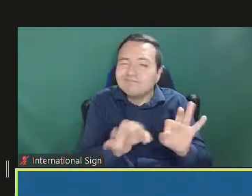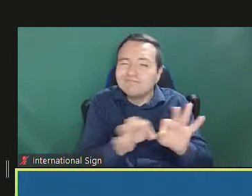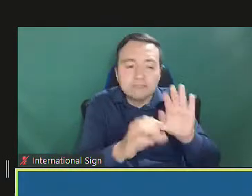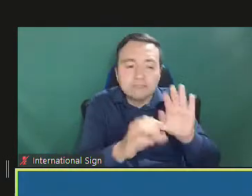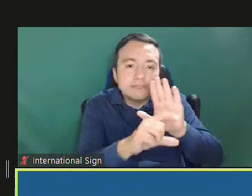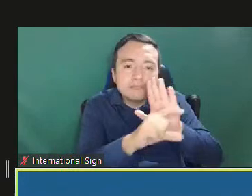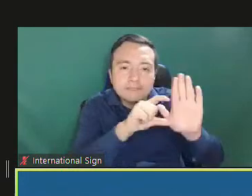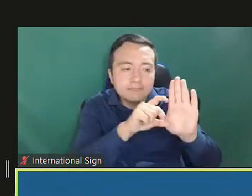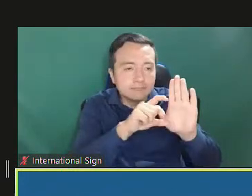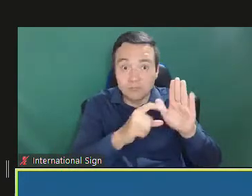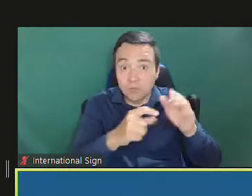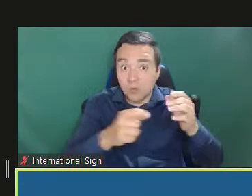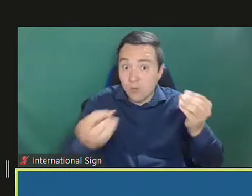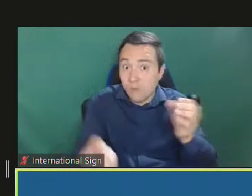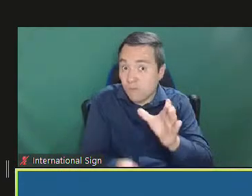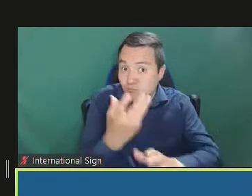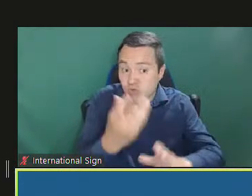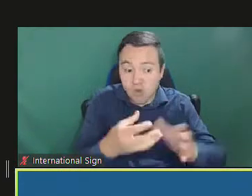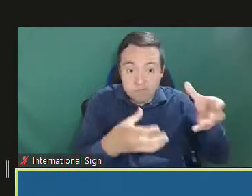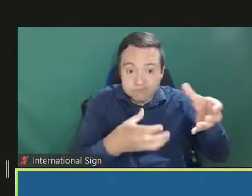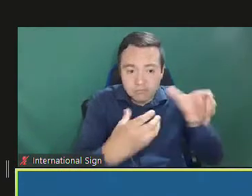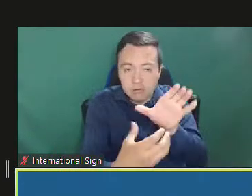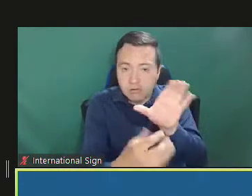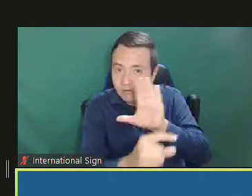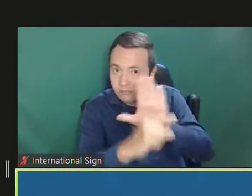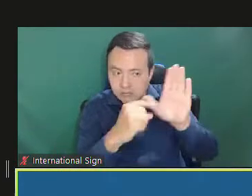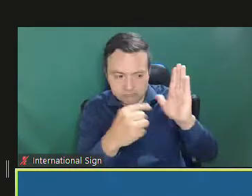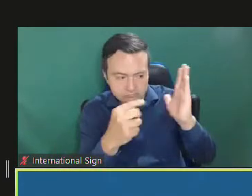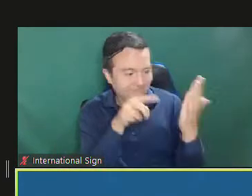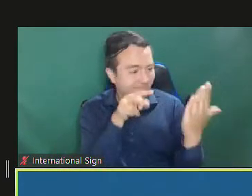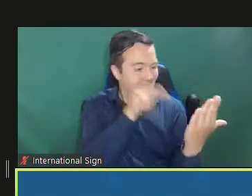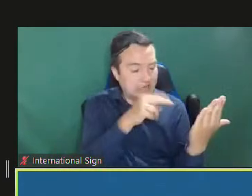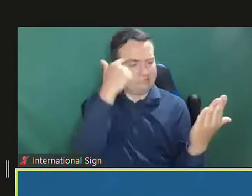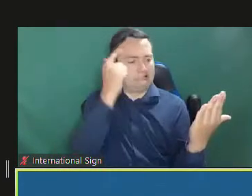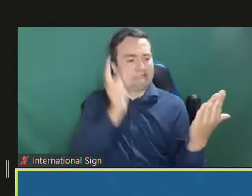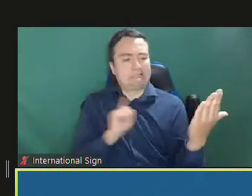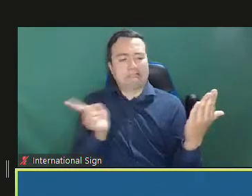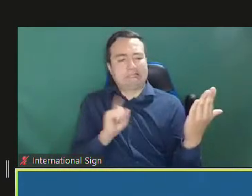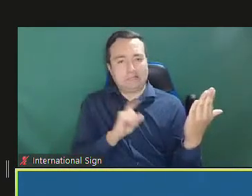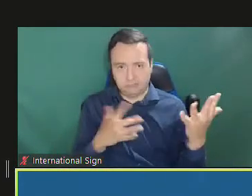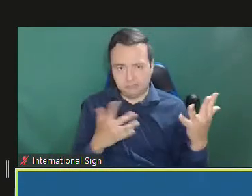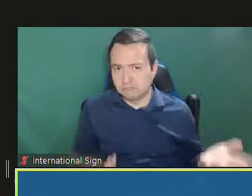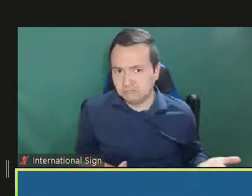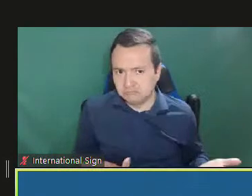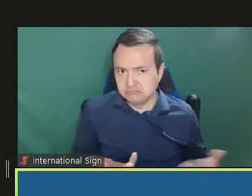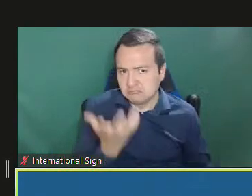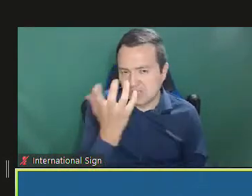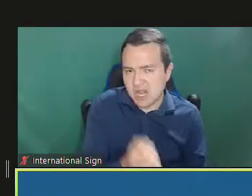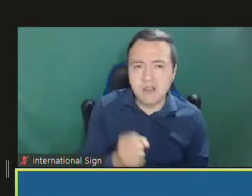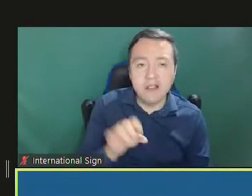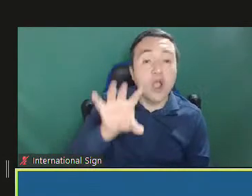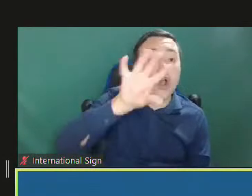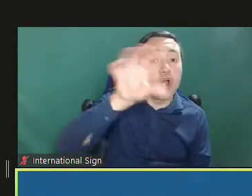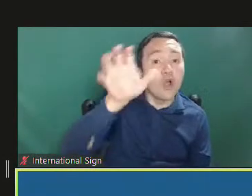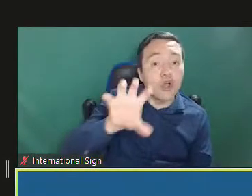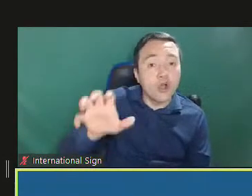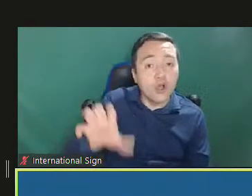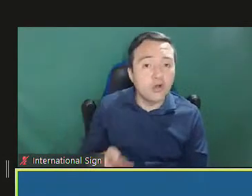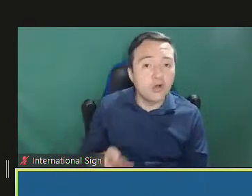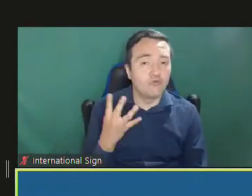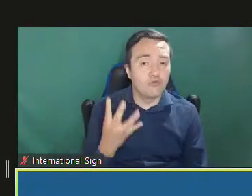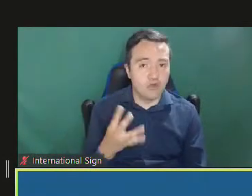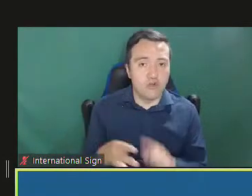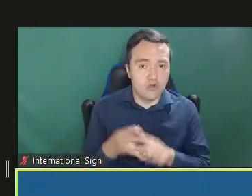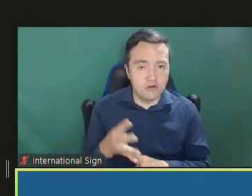policy had already been implemented in 4 countries, which I noted before, and also passed by the Congress in Colombia on June